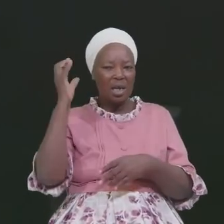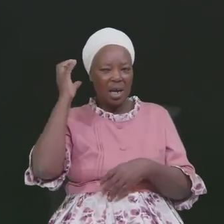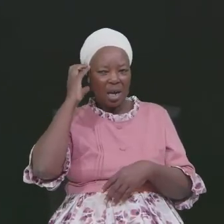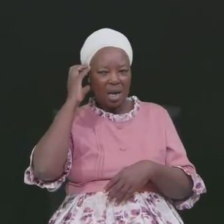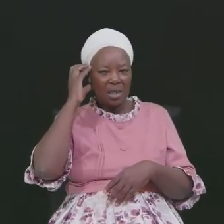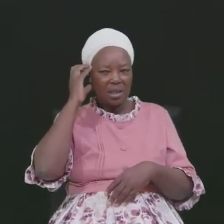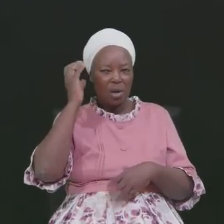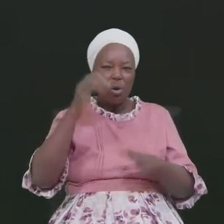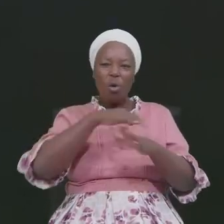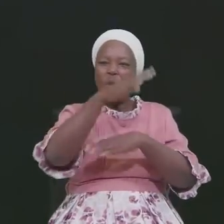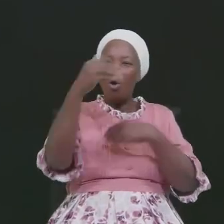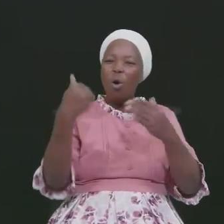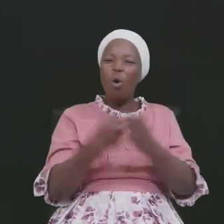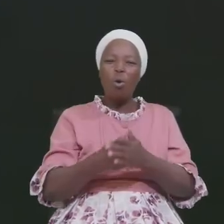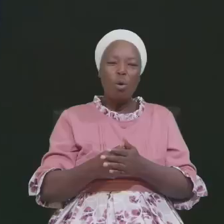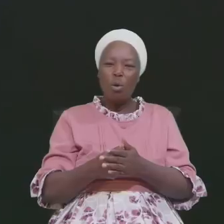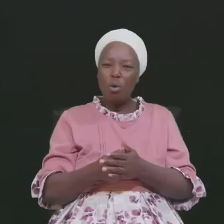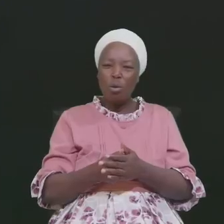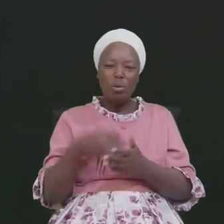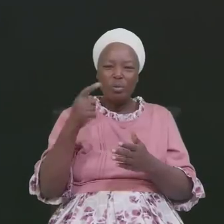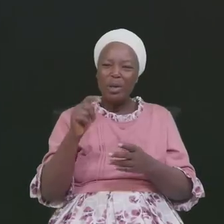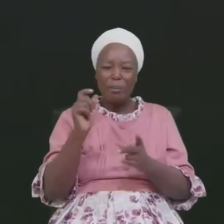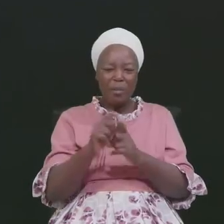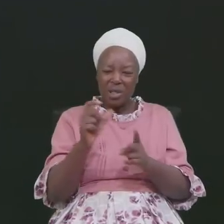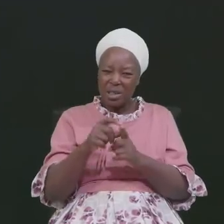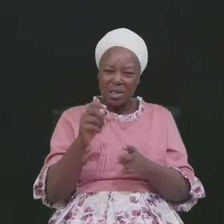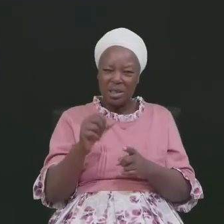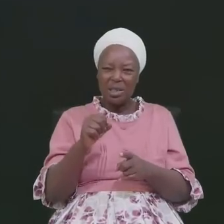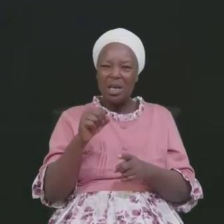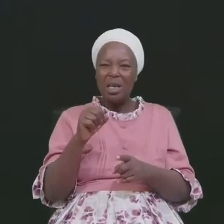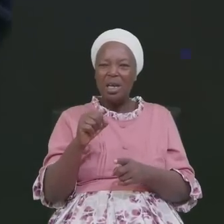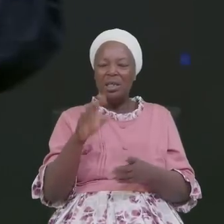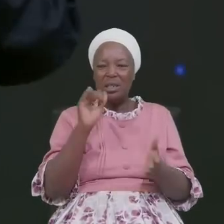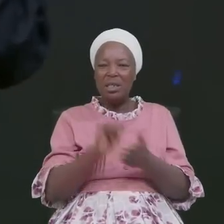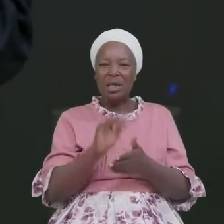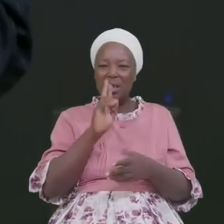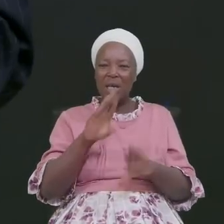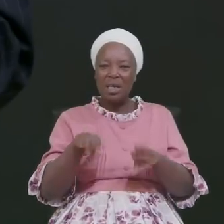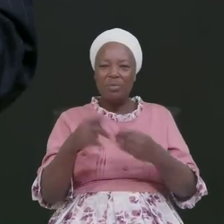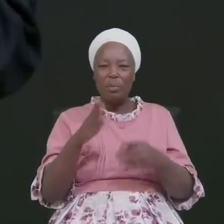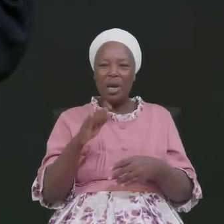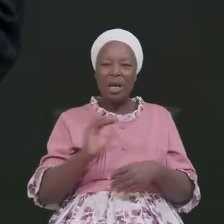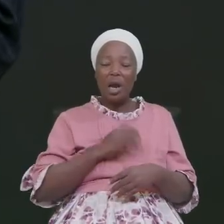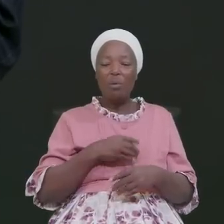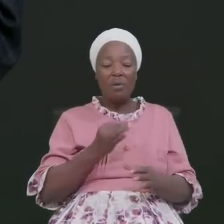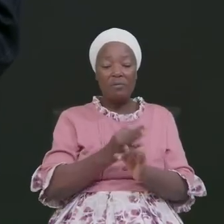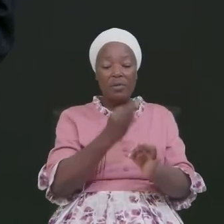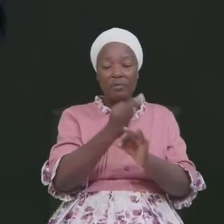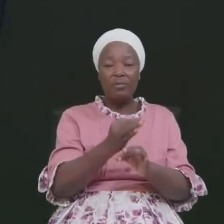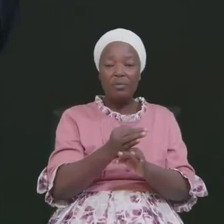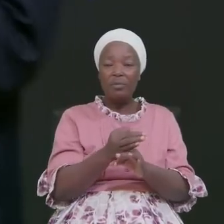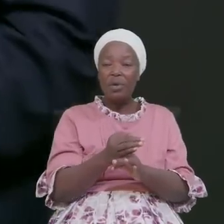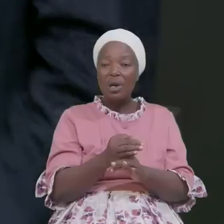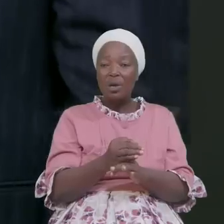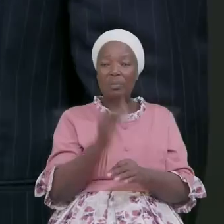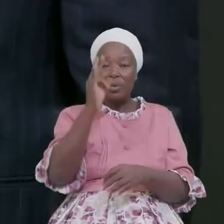all those messages given by our faithful ministers and also by my humble